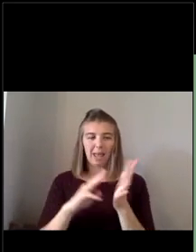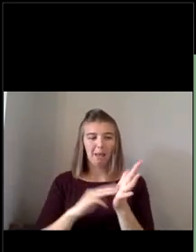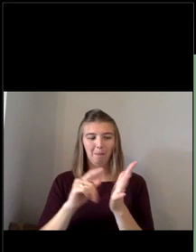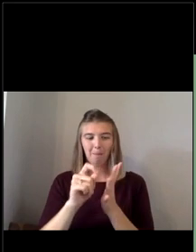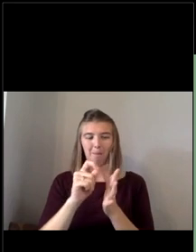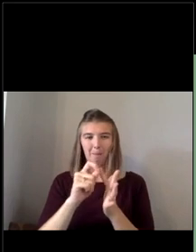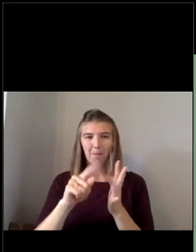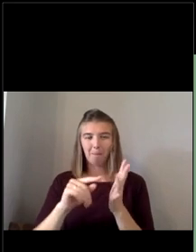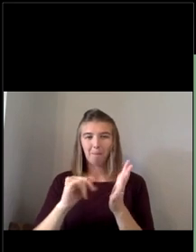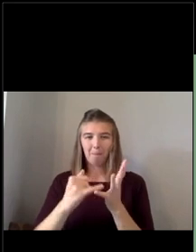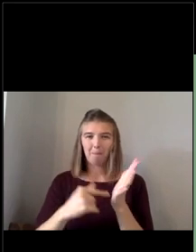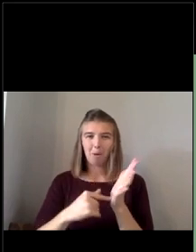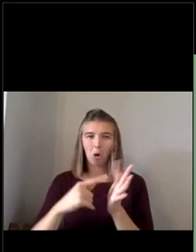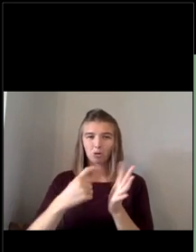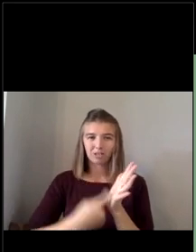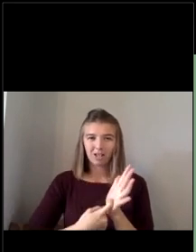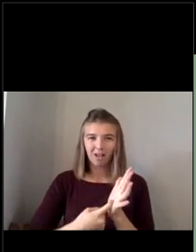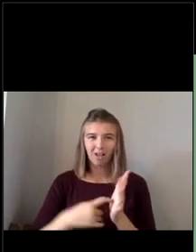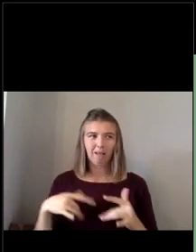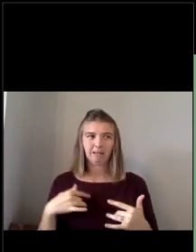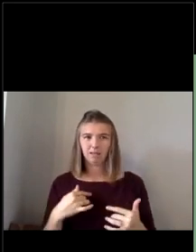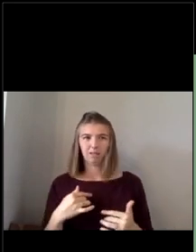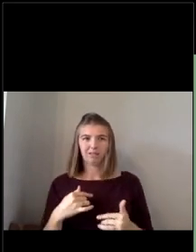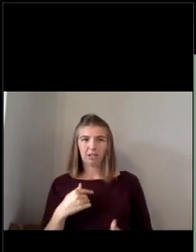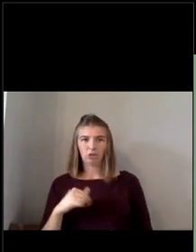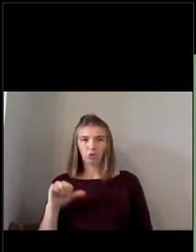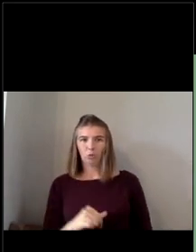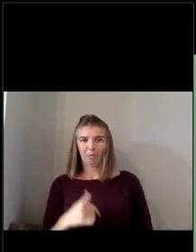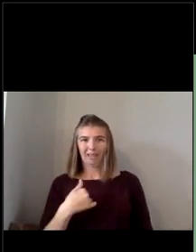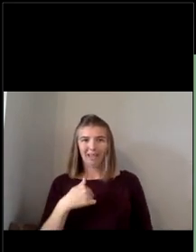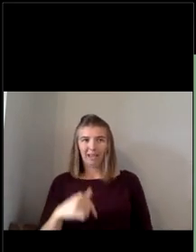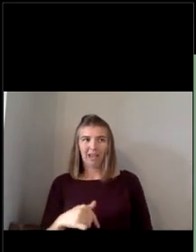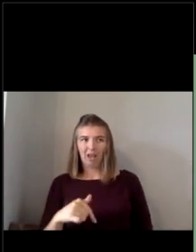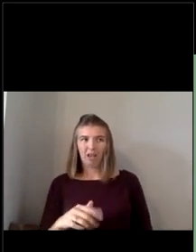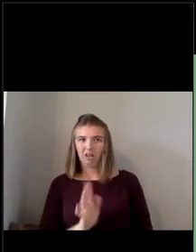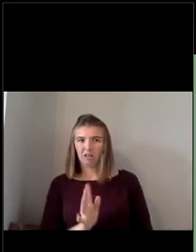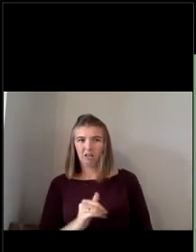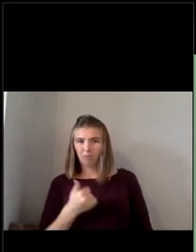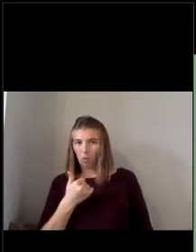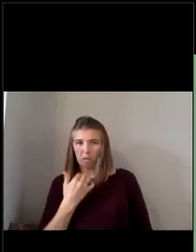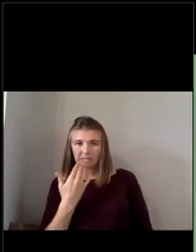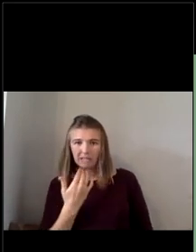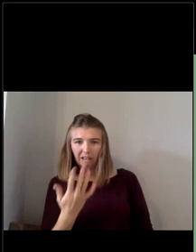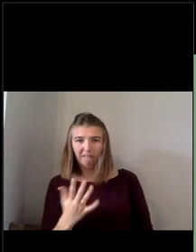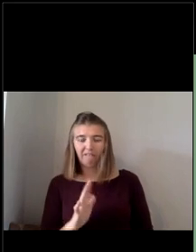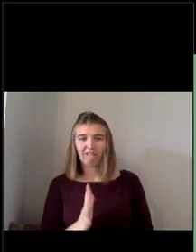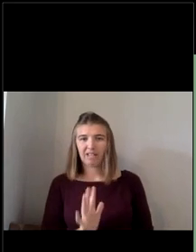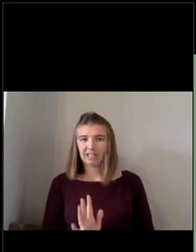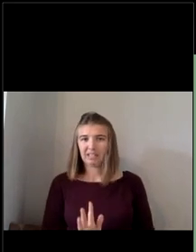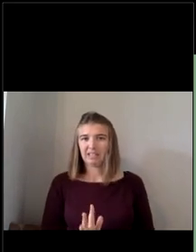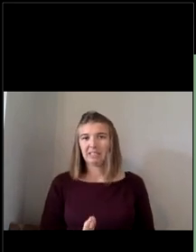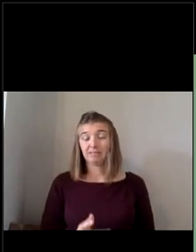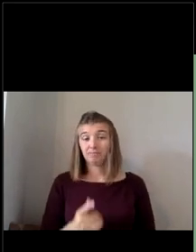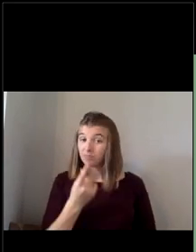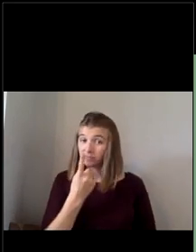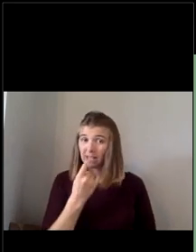like mental health issues, amongst other things. And they can be quite serious things.